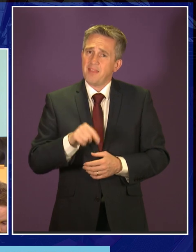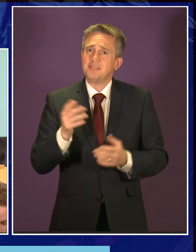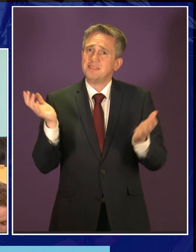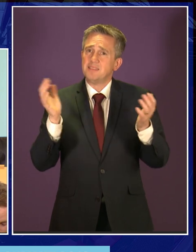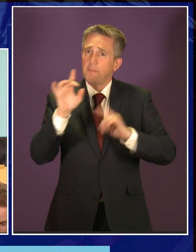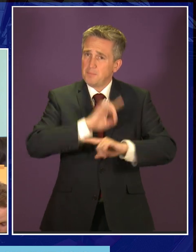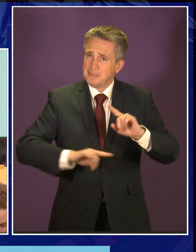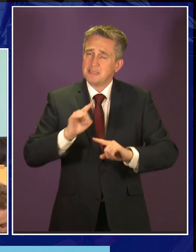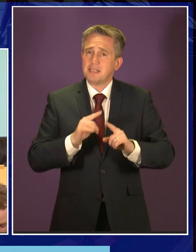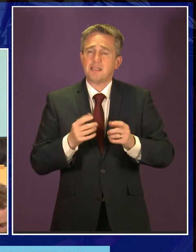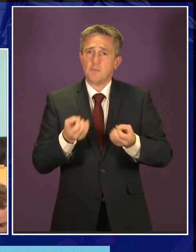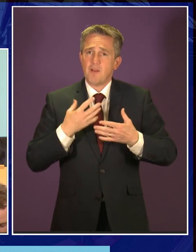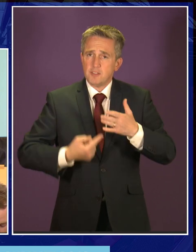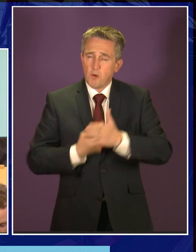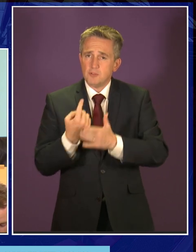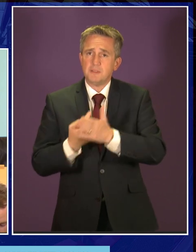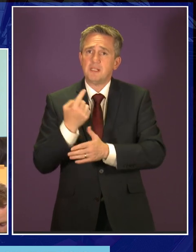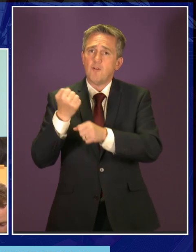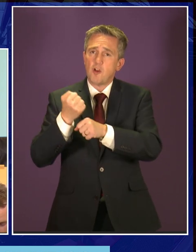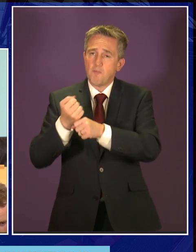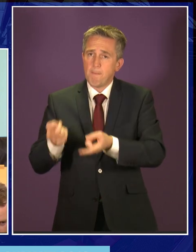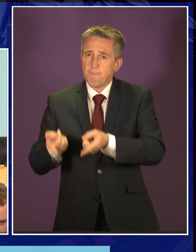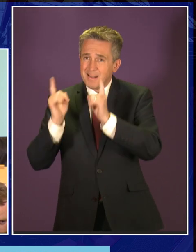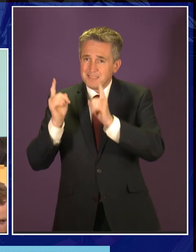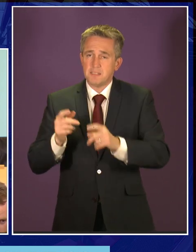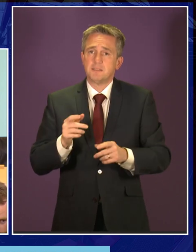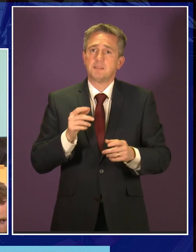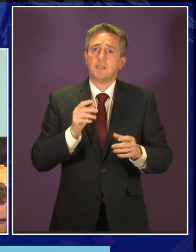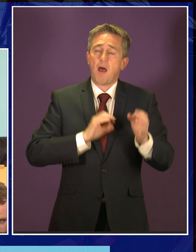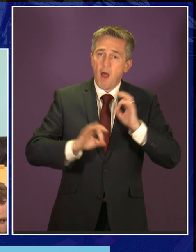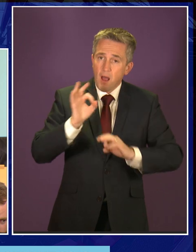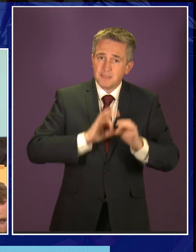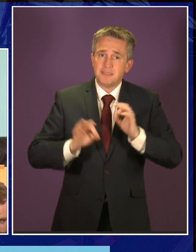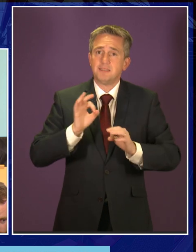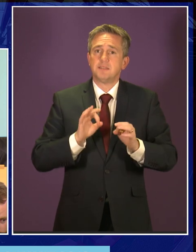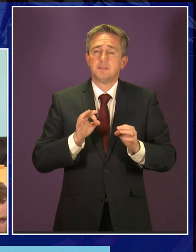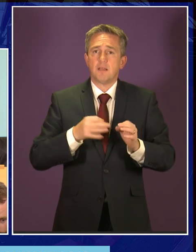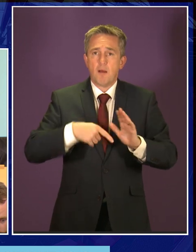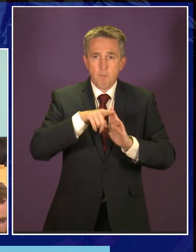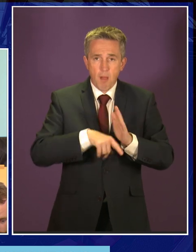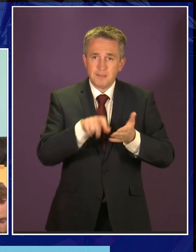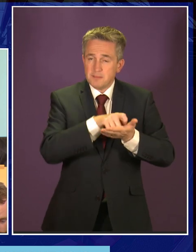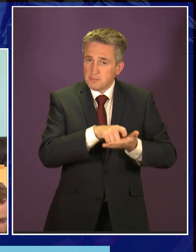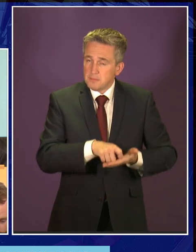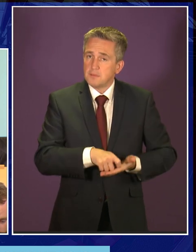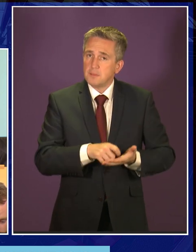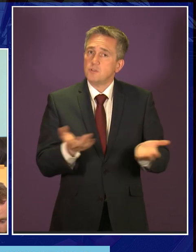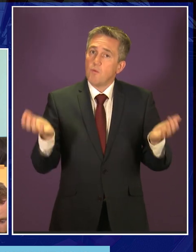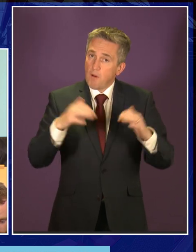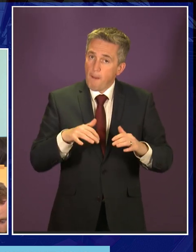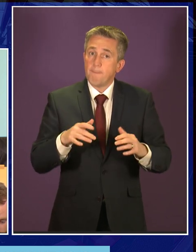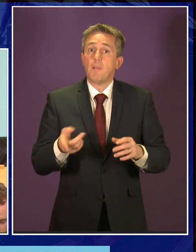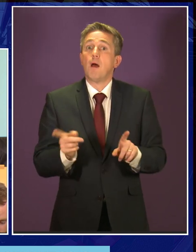opportunity for ministers, for artists, for practitioners, and, of course, for this year's summit, notably